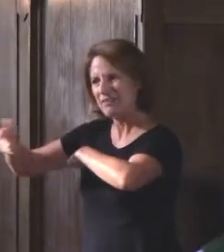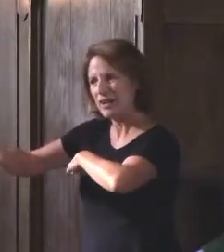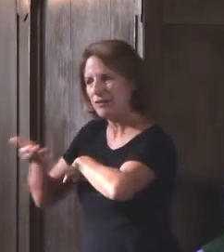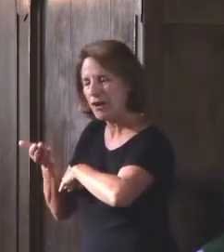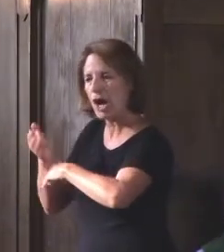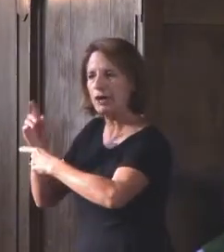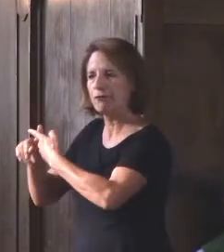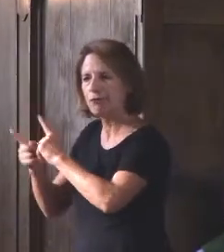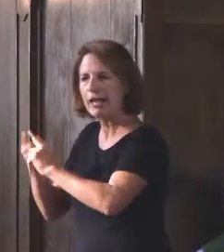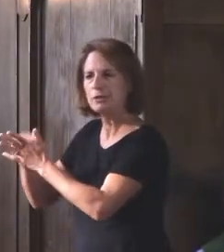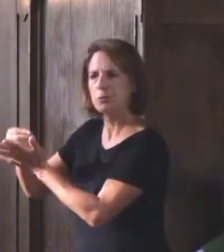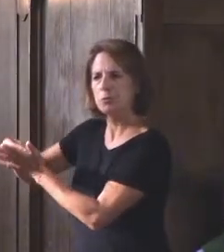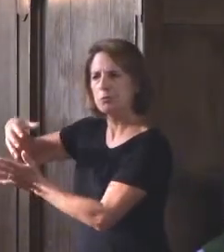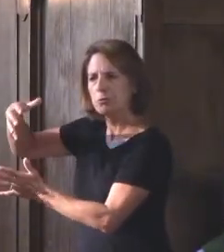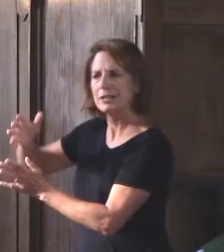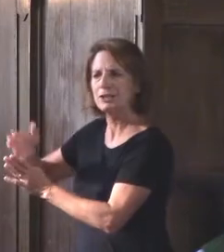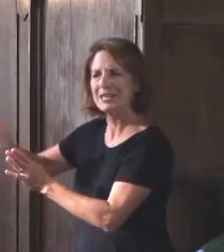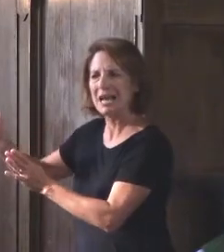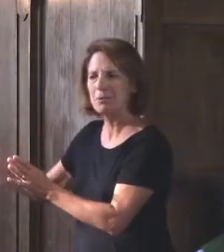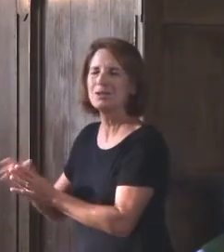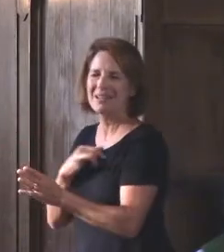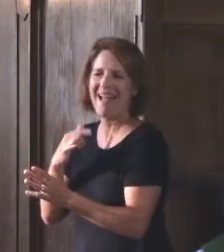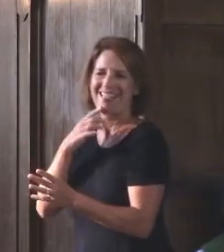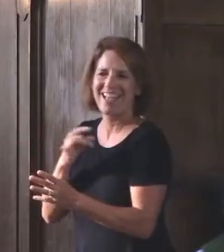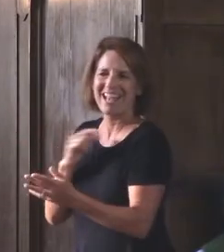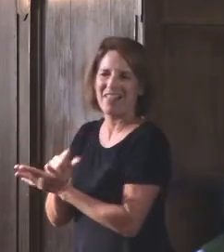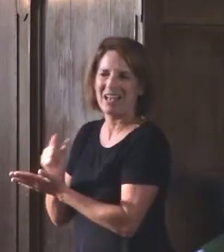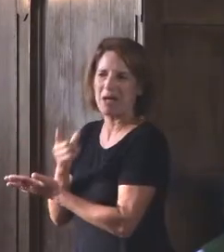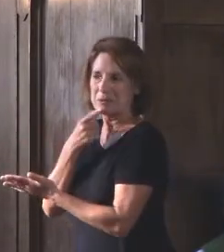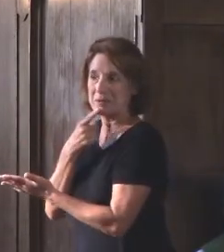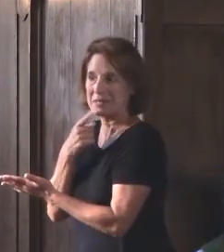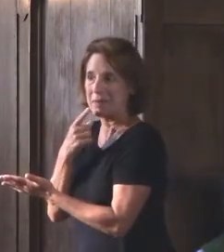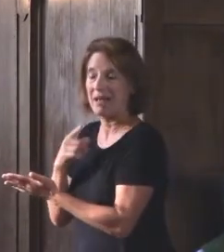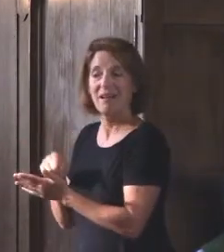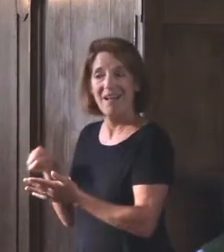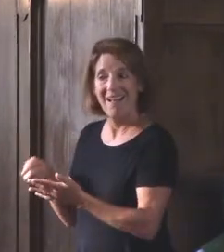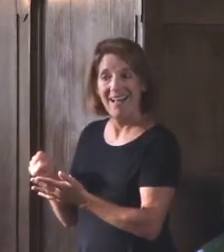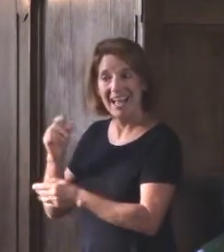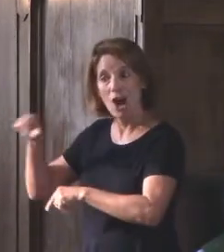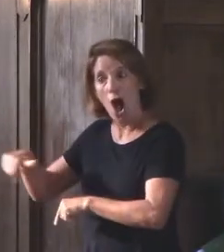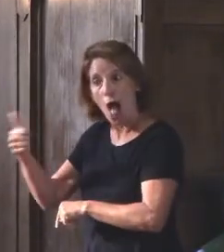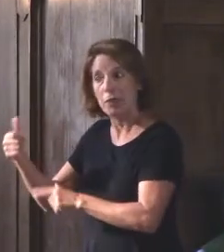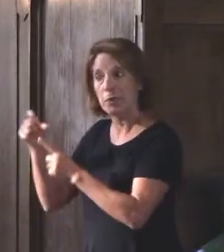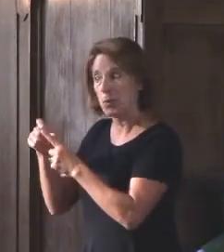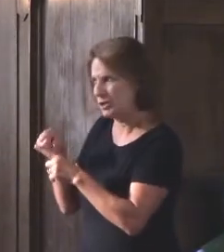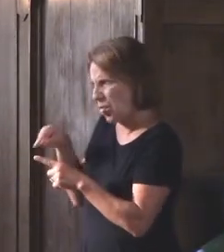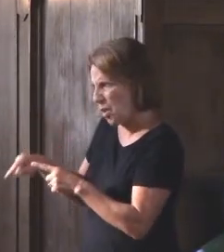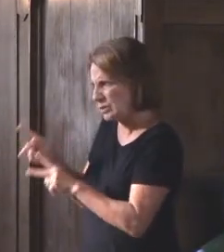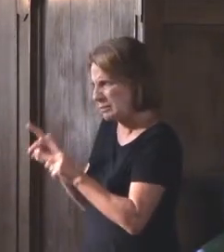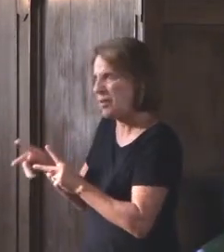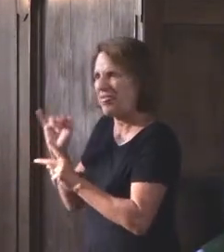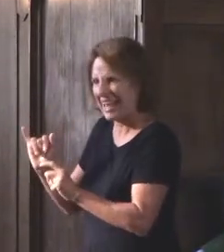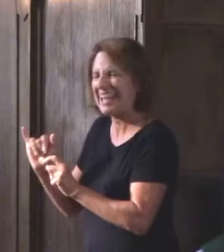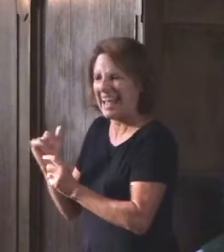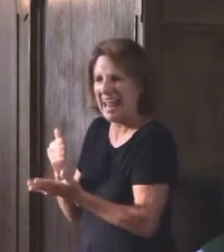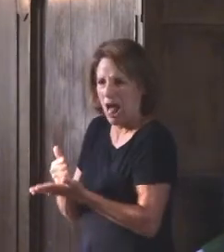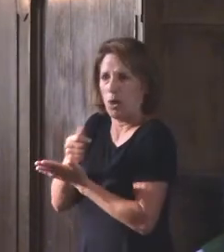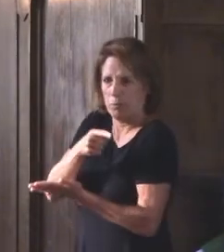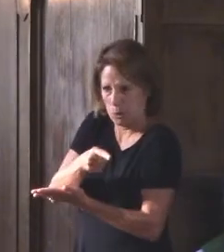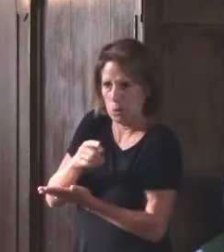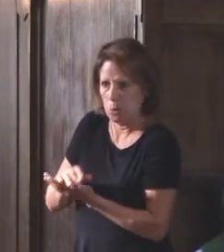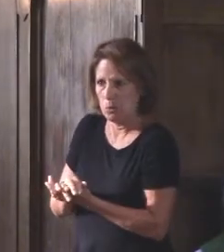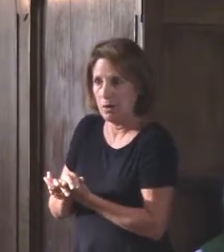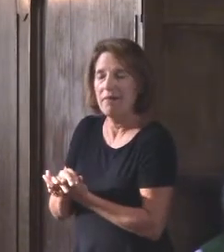rich neighbors, I like how the gospel says that. In other words, the ones who can do something for you, the ones who are just like